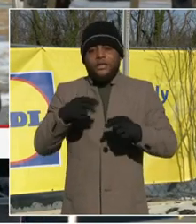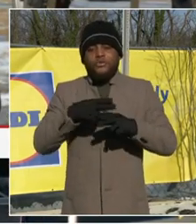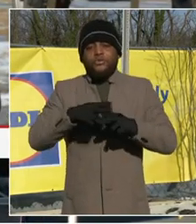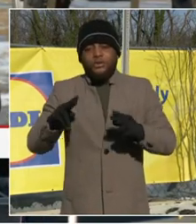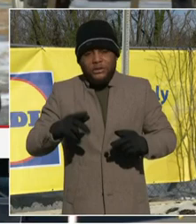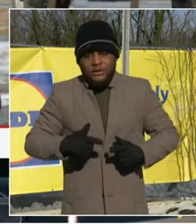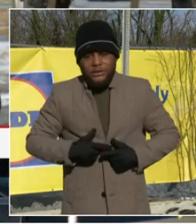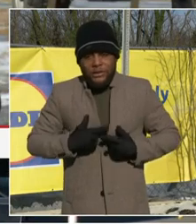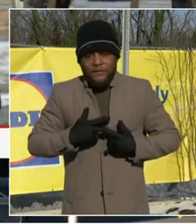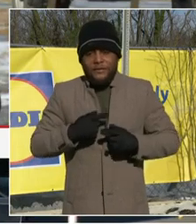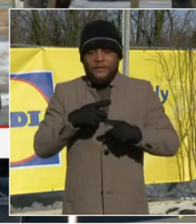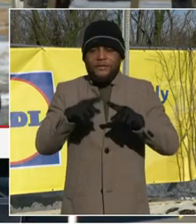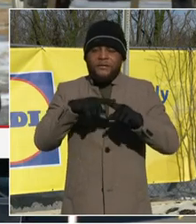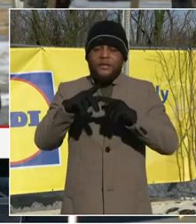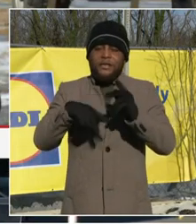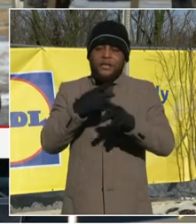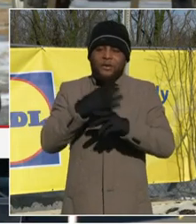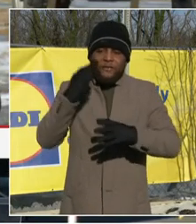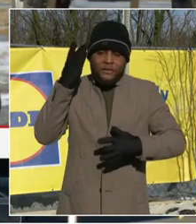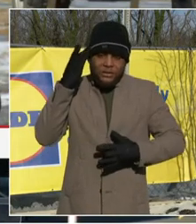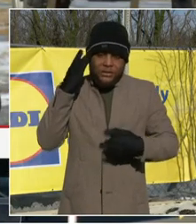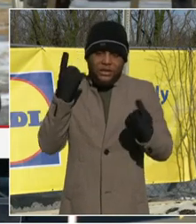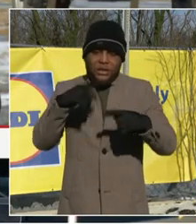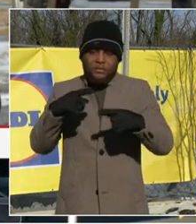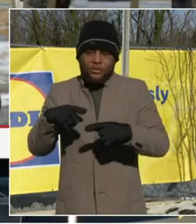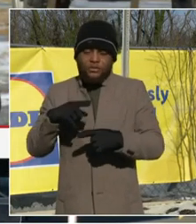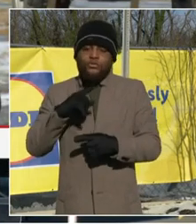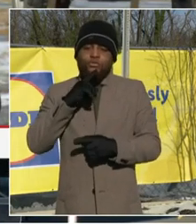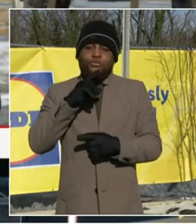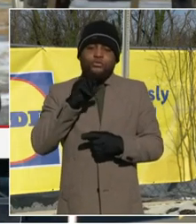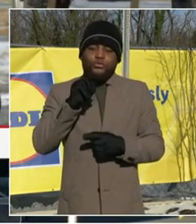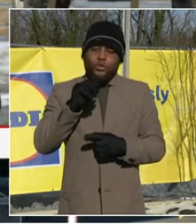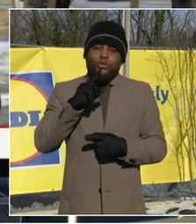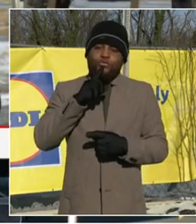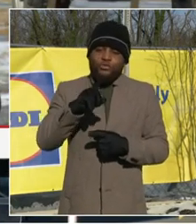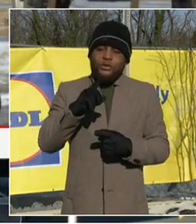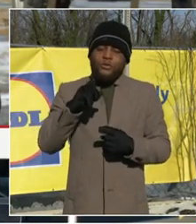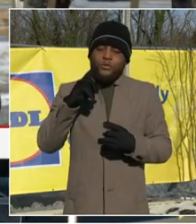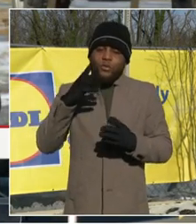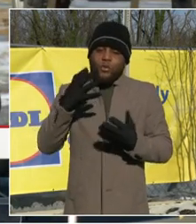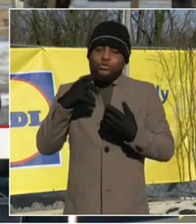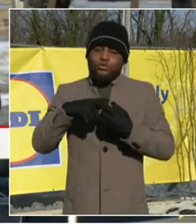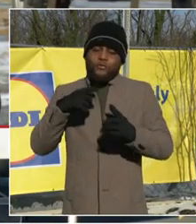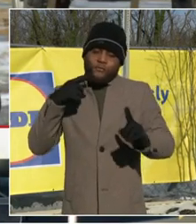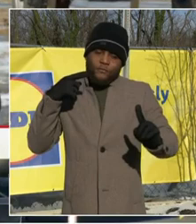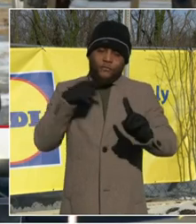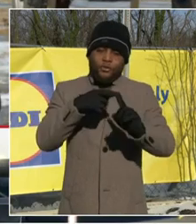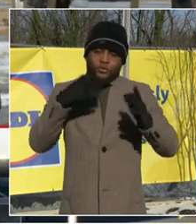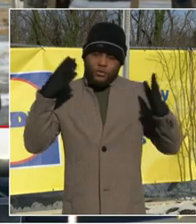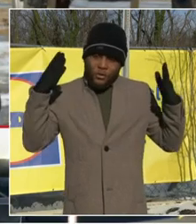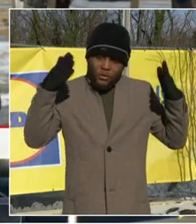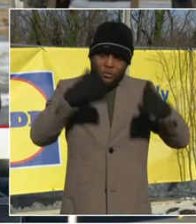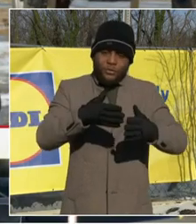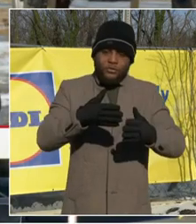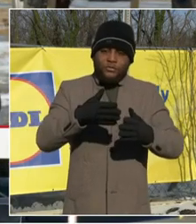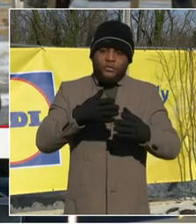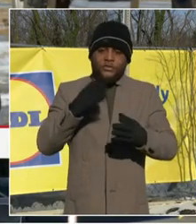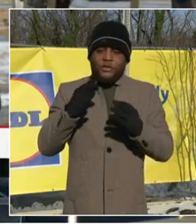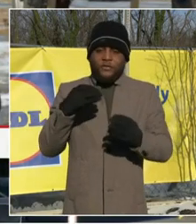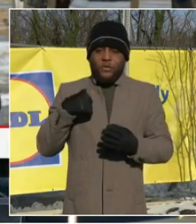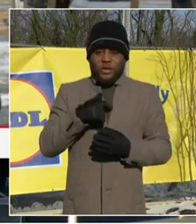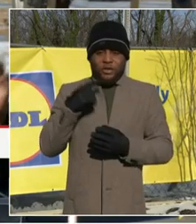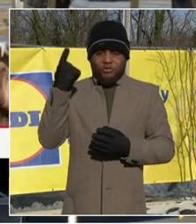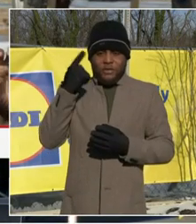stay on top of. And we know how important fresh food is in making sure that children can have a healthy